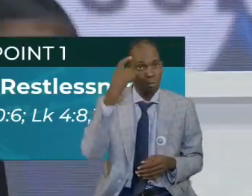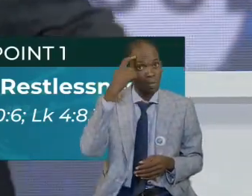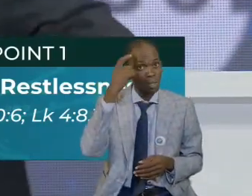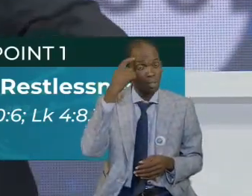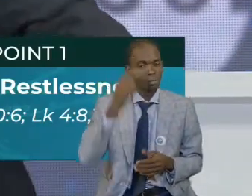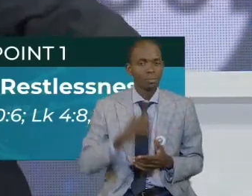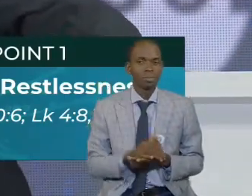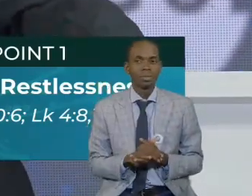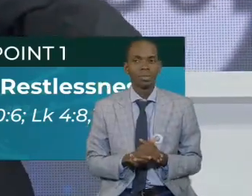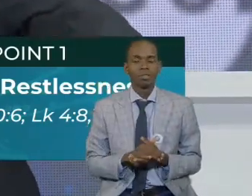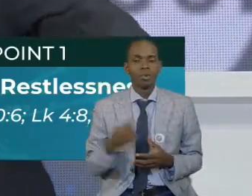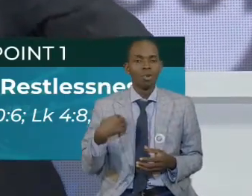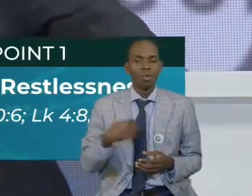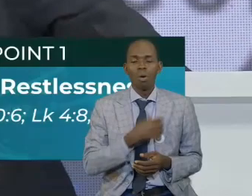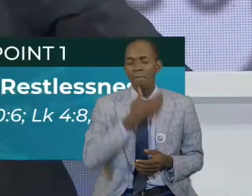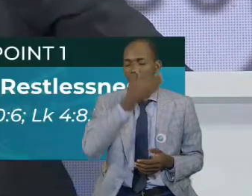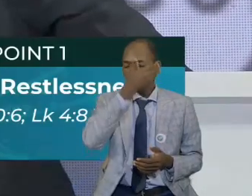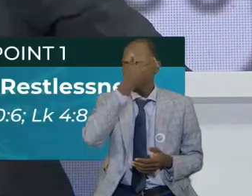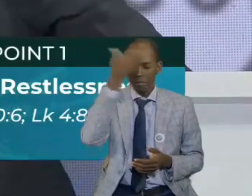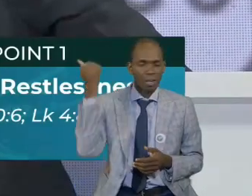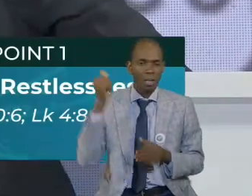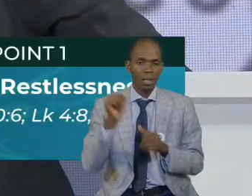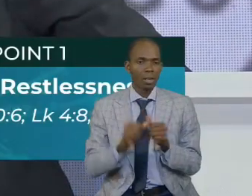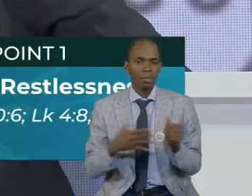We forget everything we've heard,